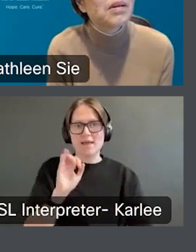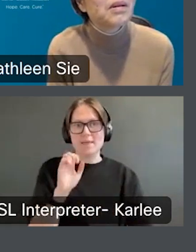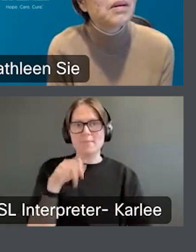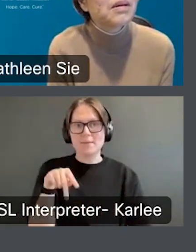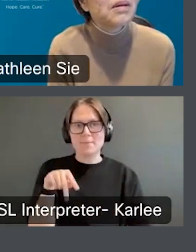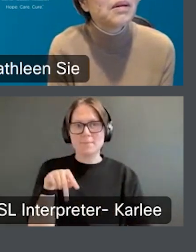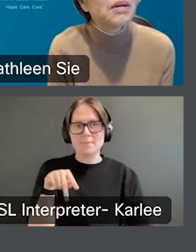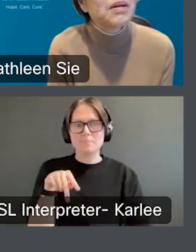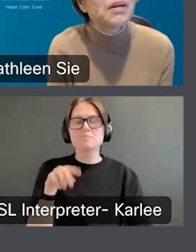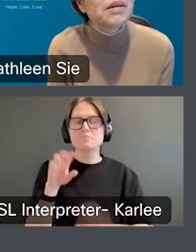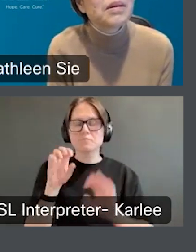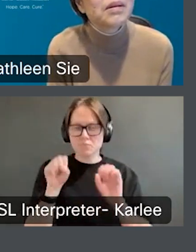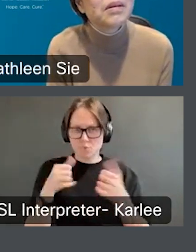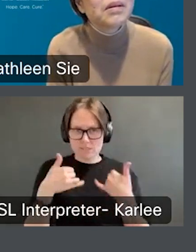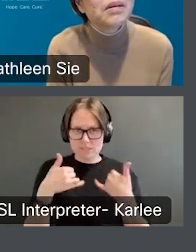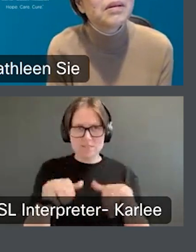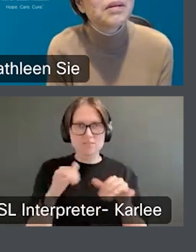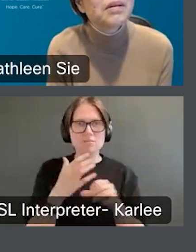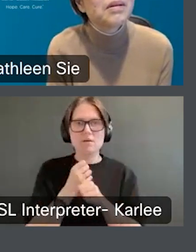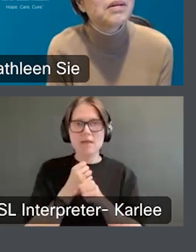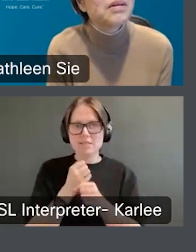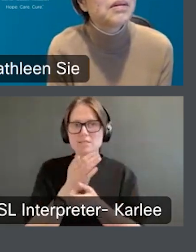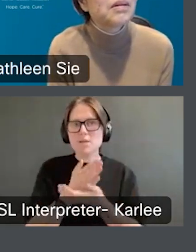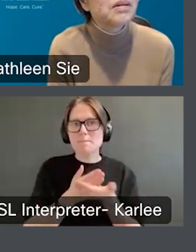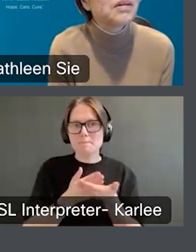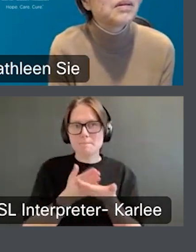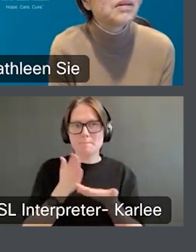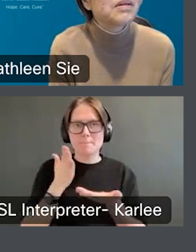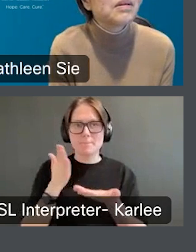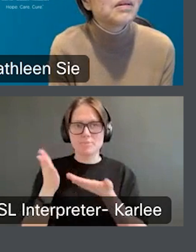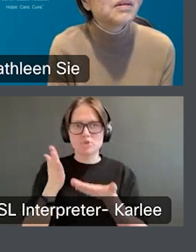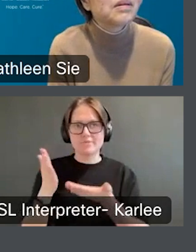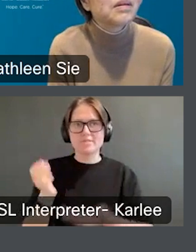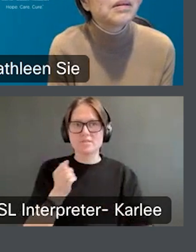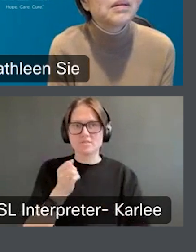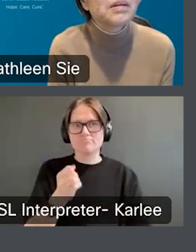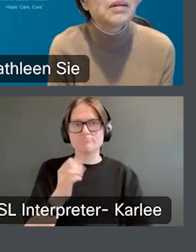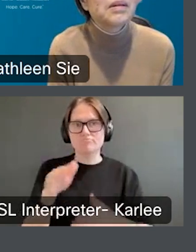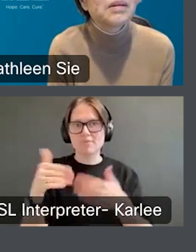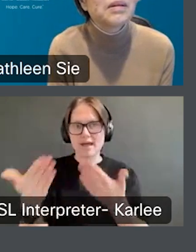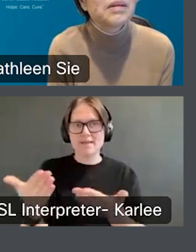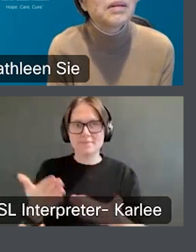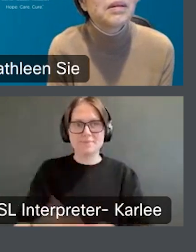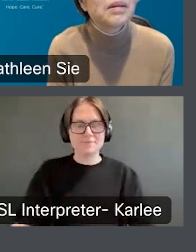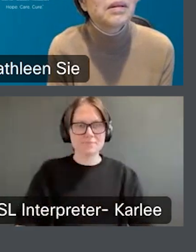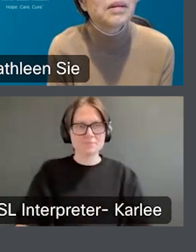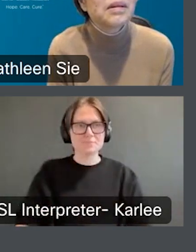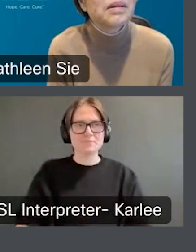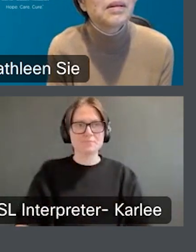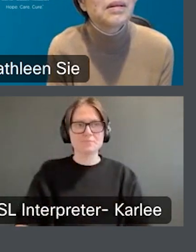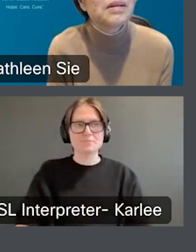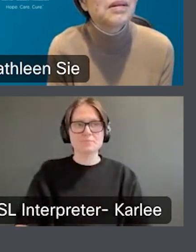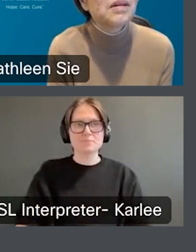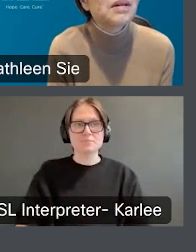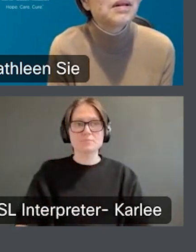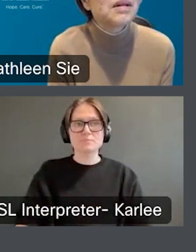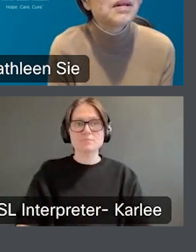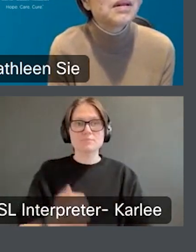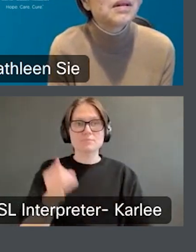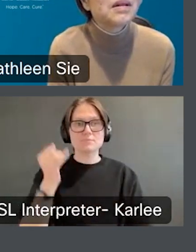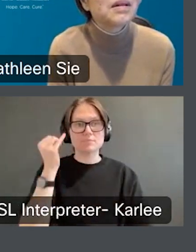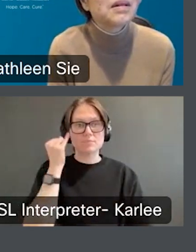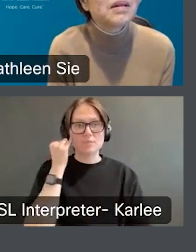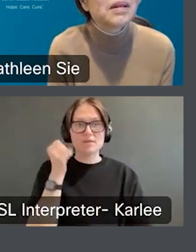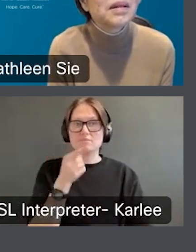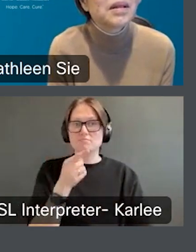can still get some services provided. If he's not successful in